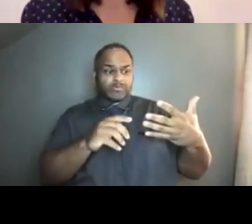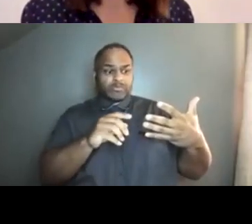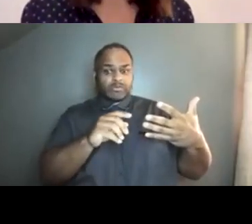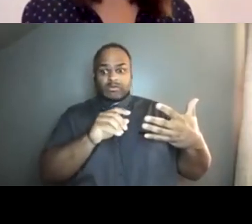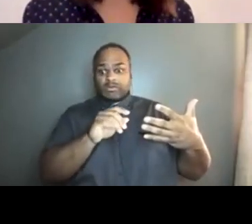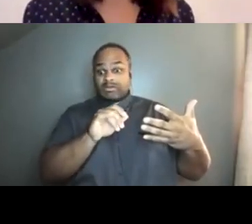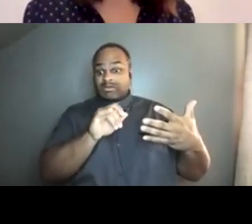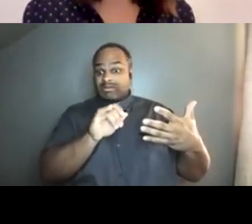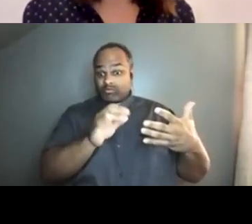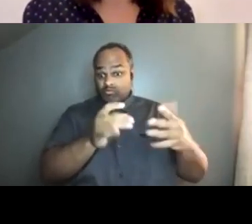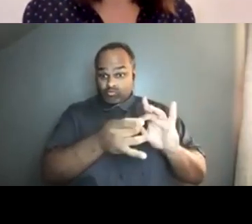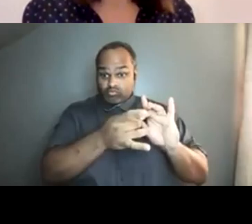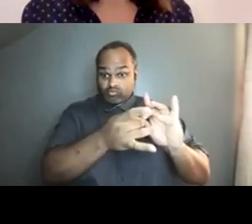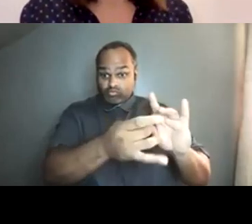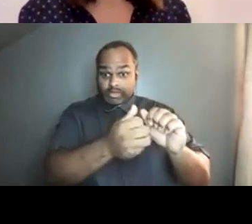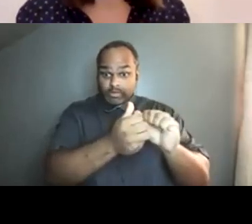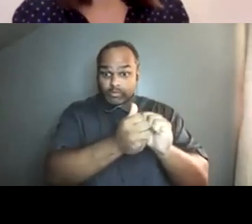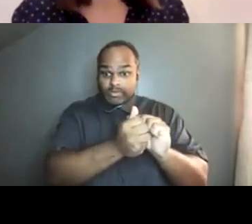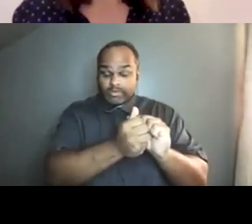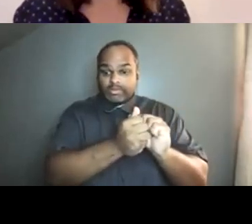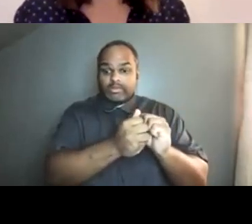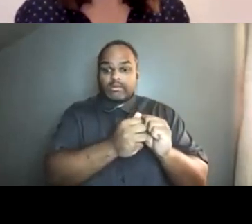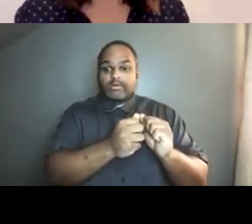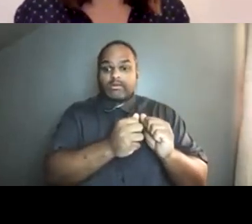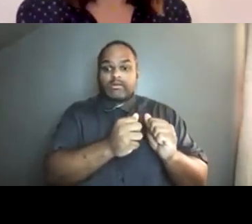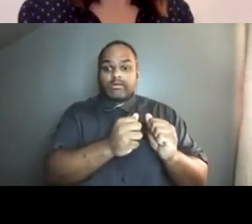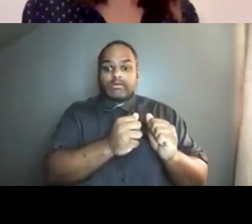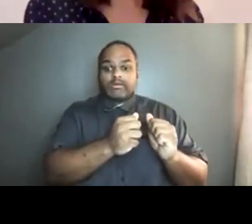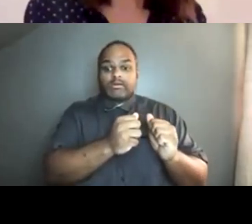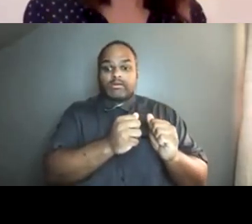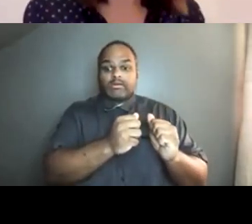are not only related with some